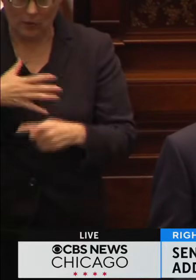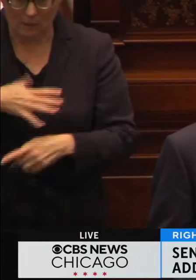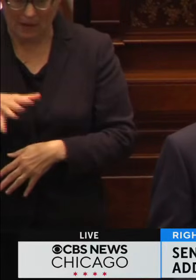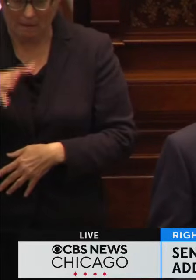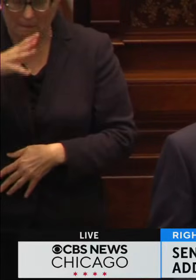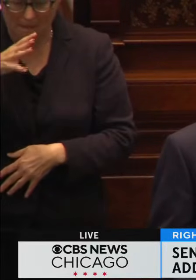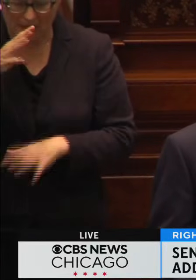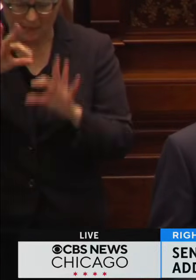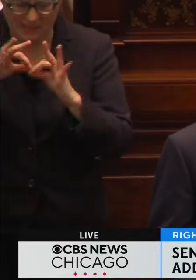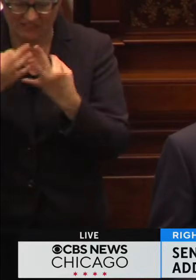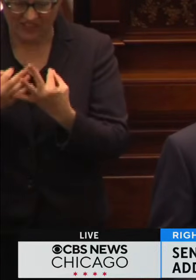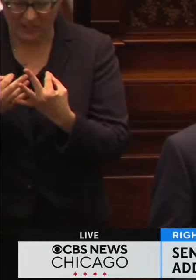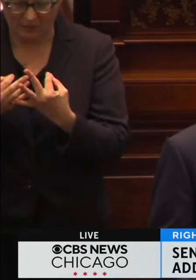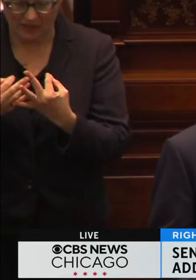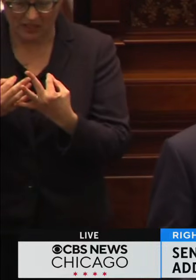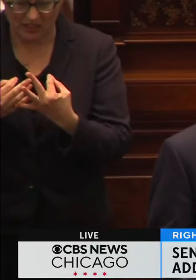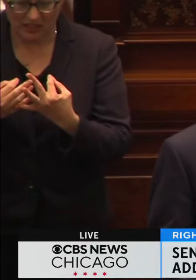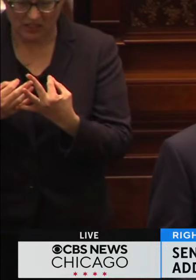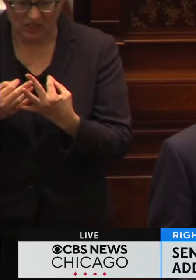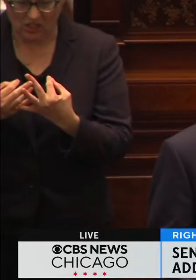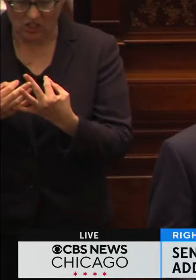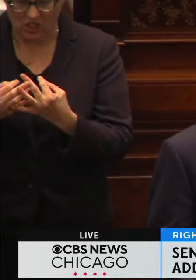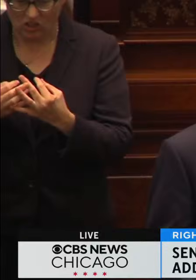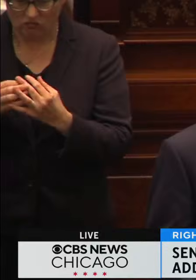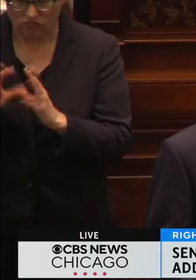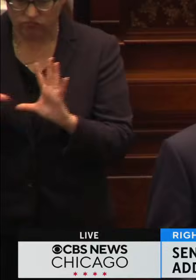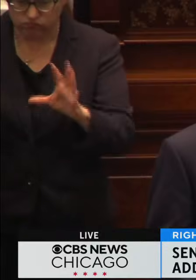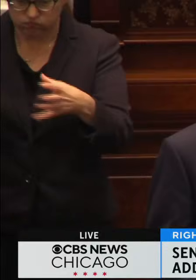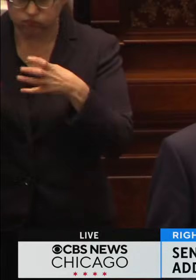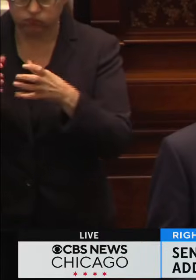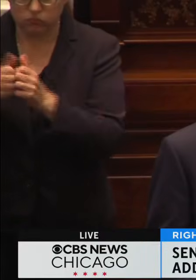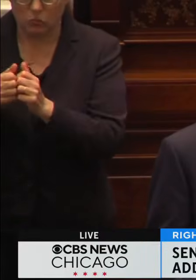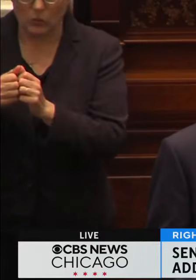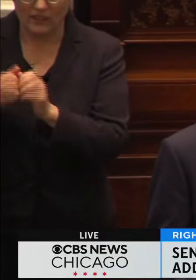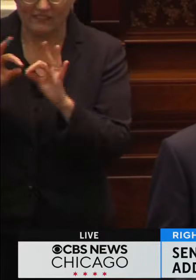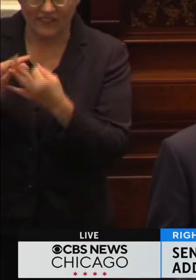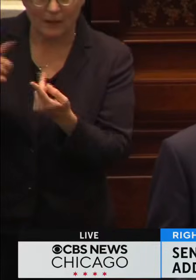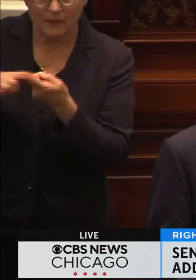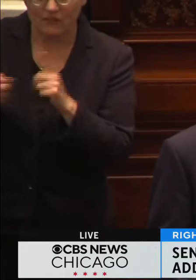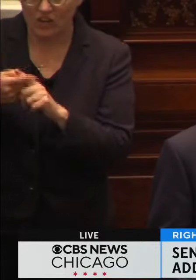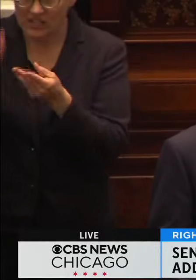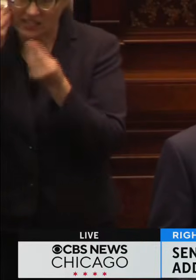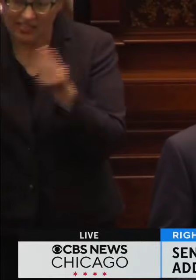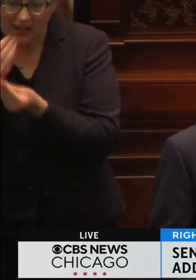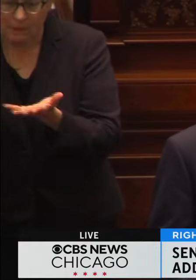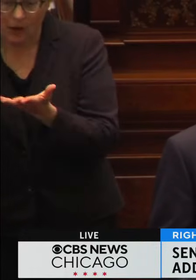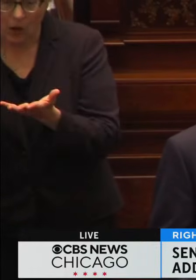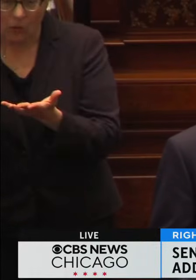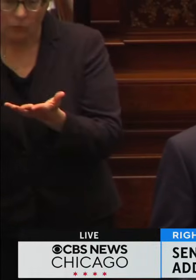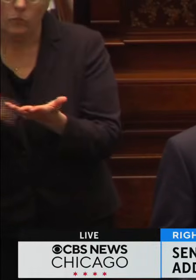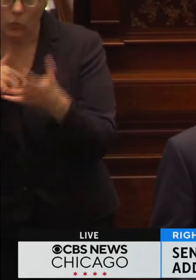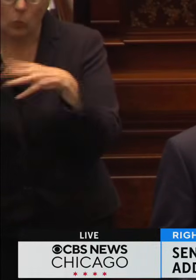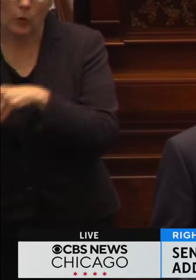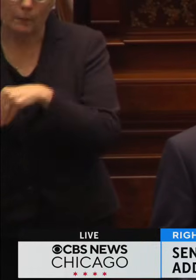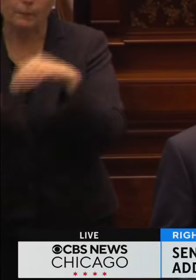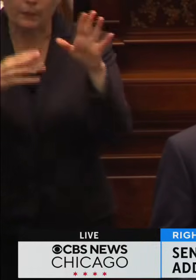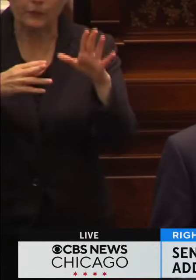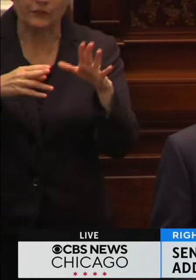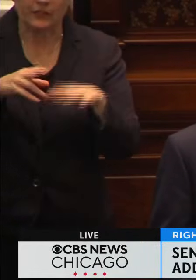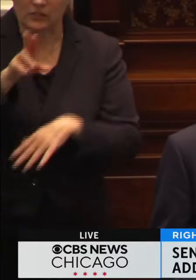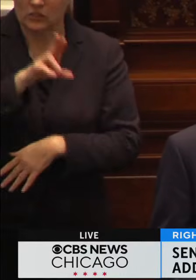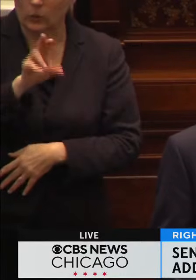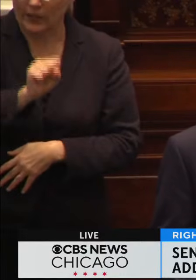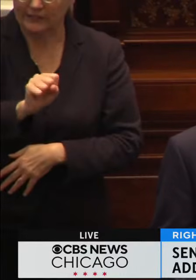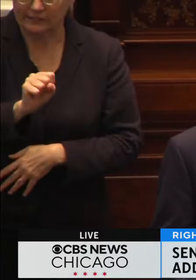family, called their family members and friends together to give them the news. They'd made the decision to come